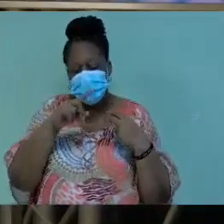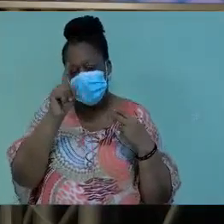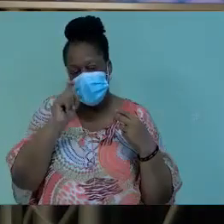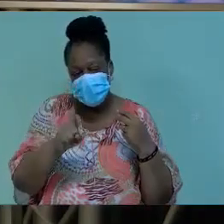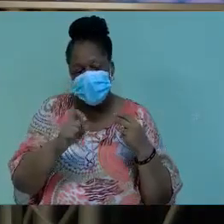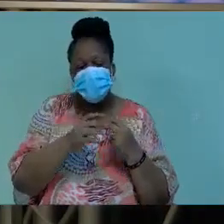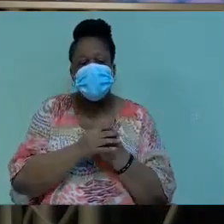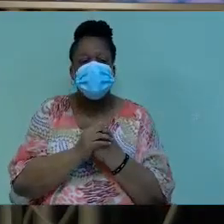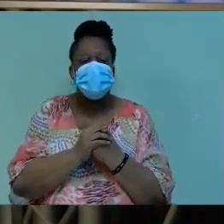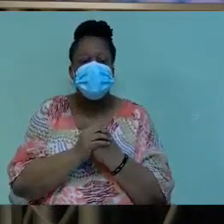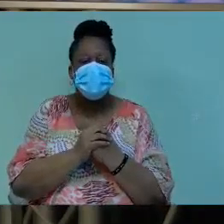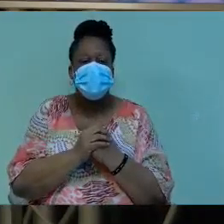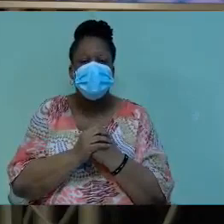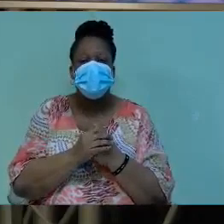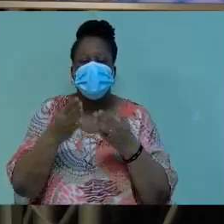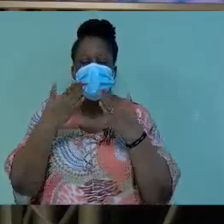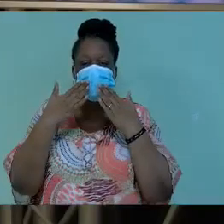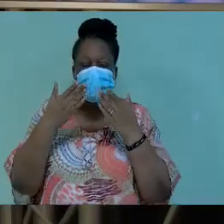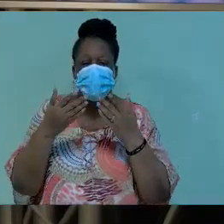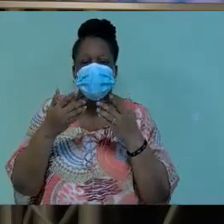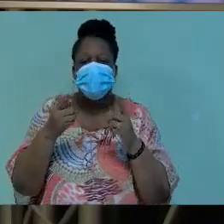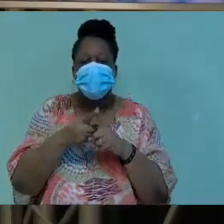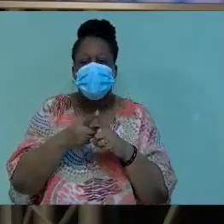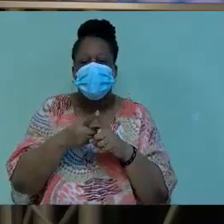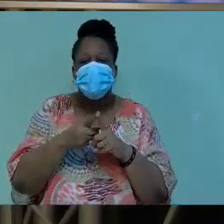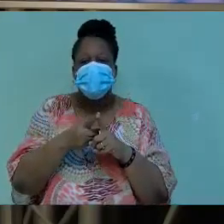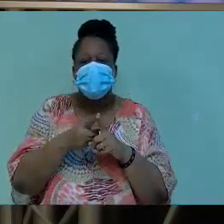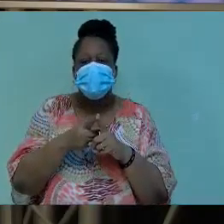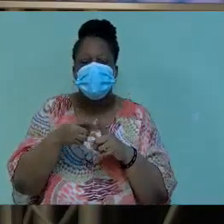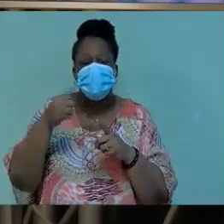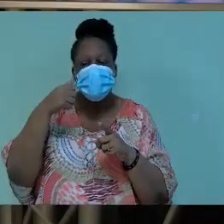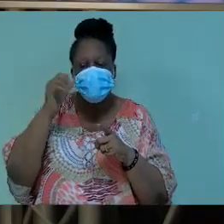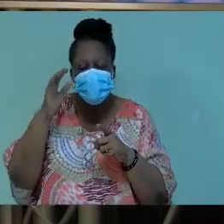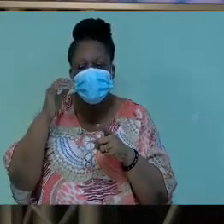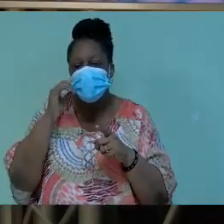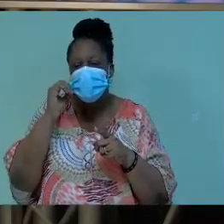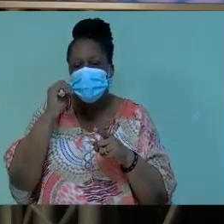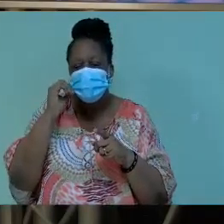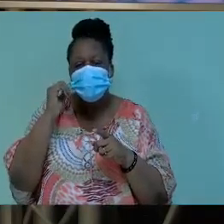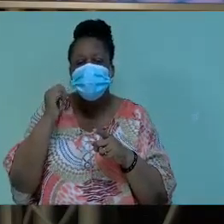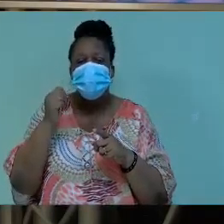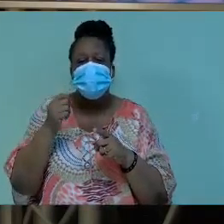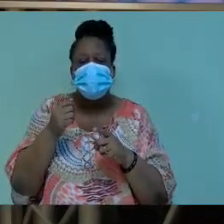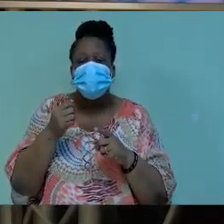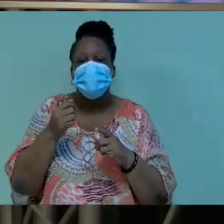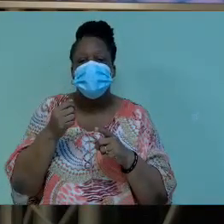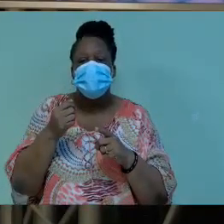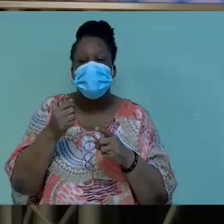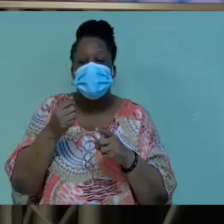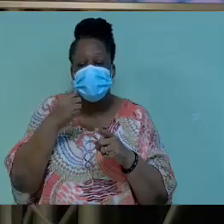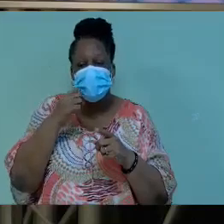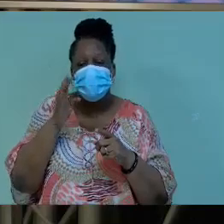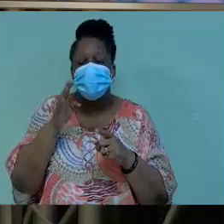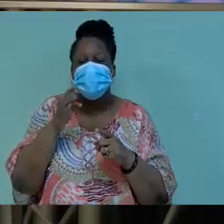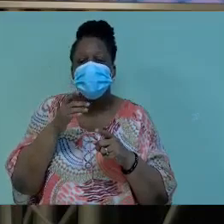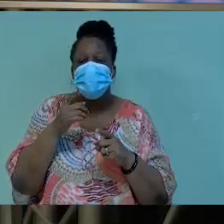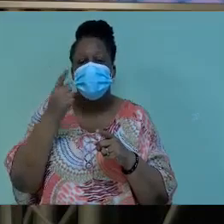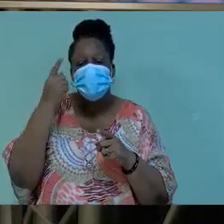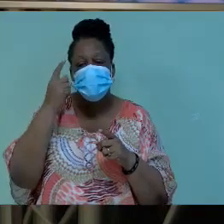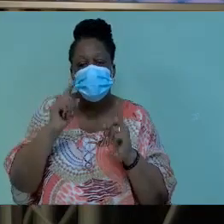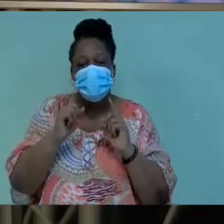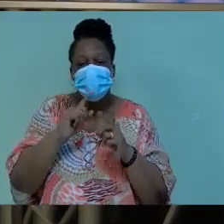Thank you very much, Ophelia Blanchard, the coordinator of e-government, for your presentation, your PowerPoint